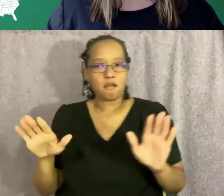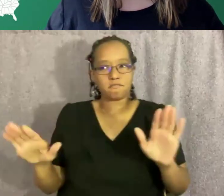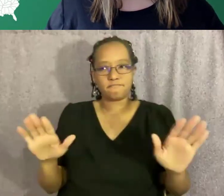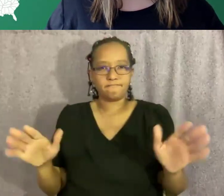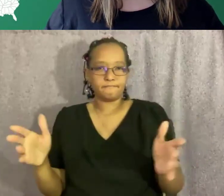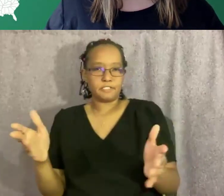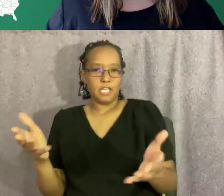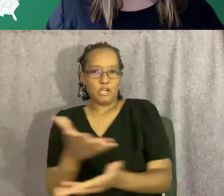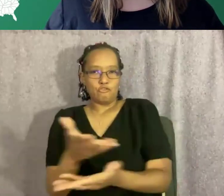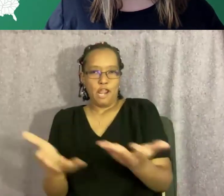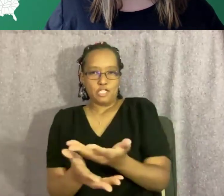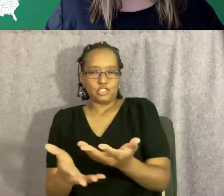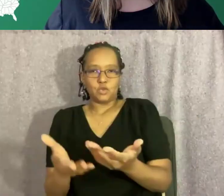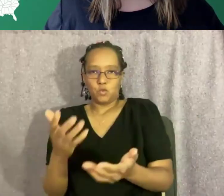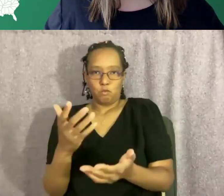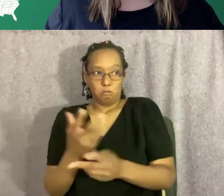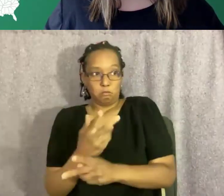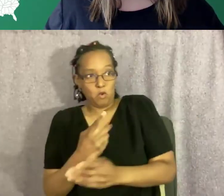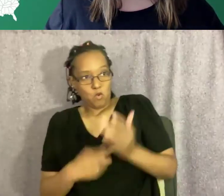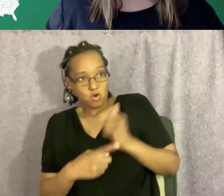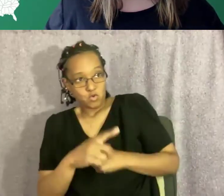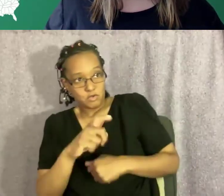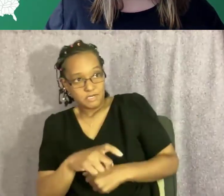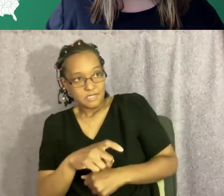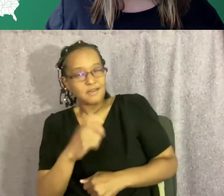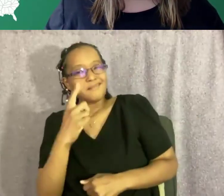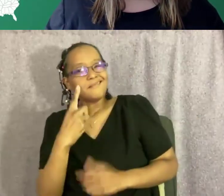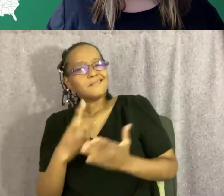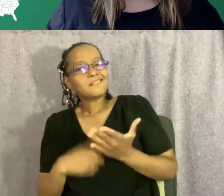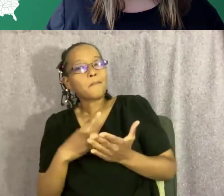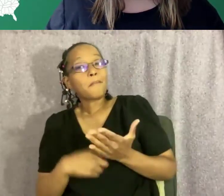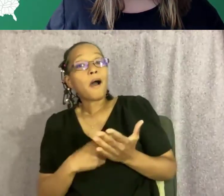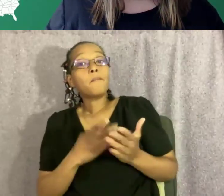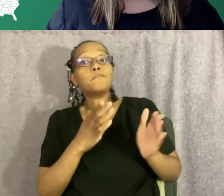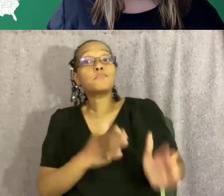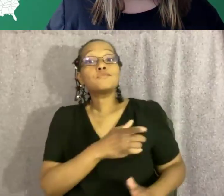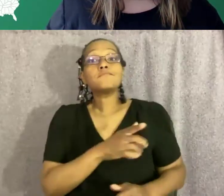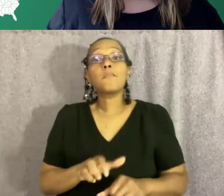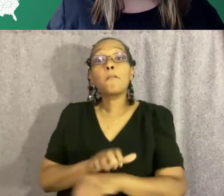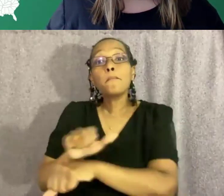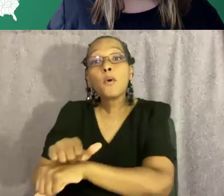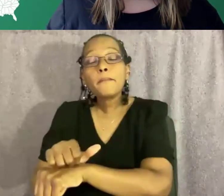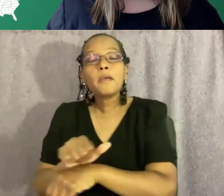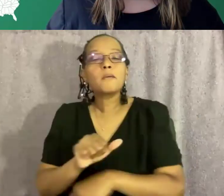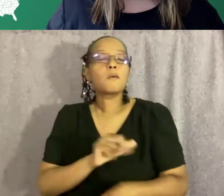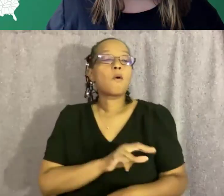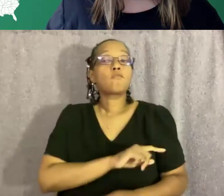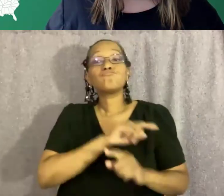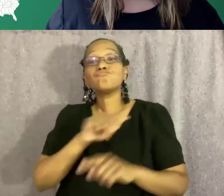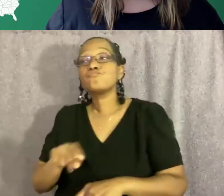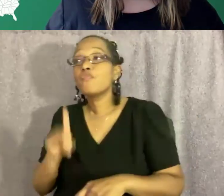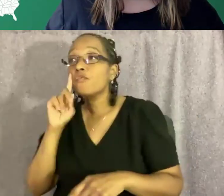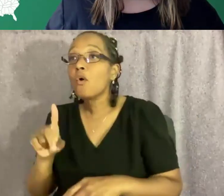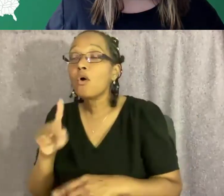figure out what people need, is sometimes when folks are making appointments or they're coming for appointments